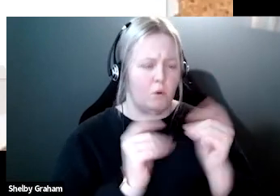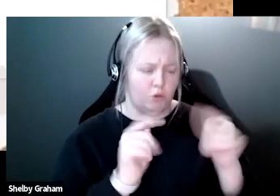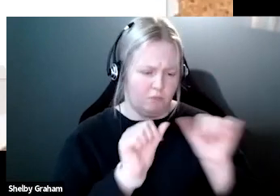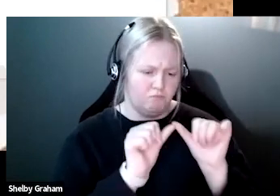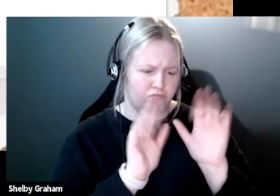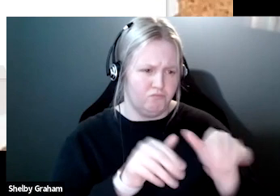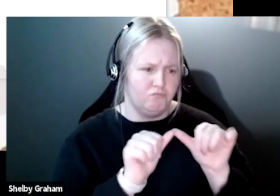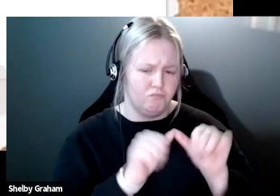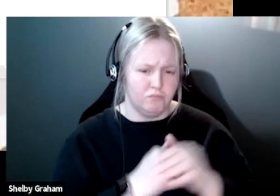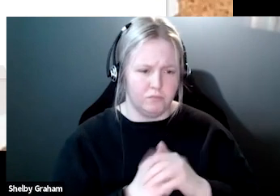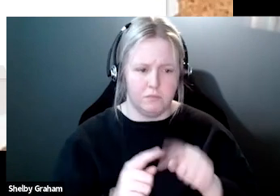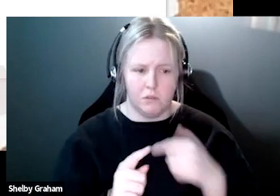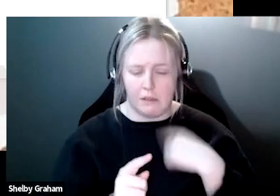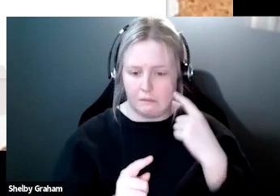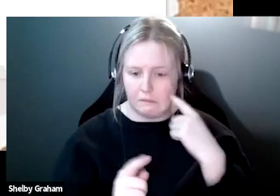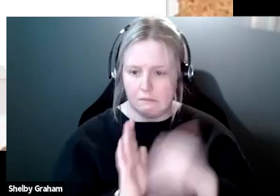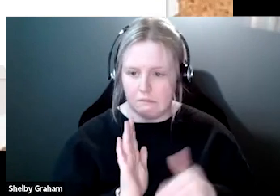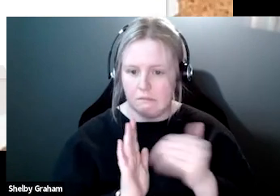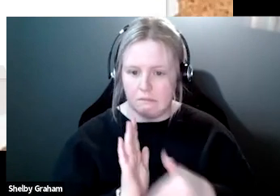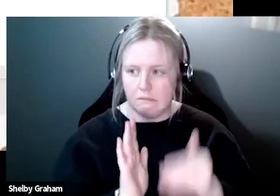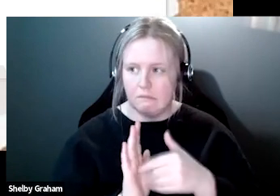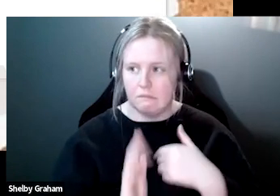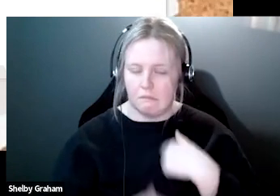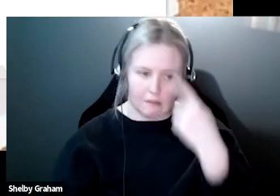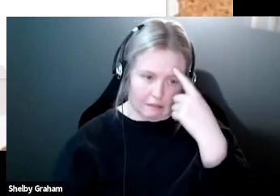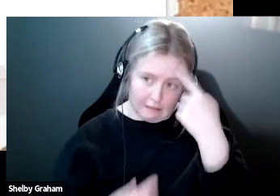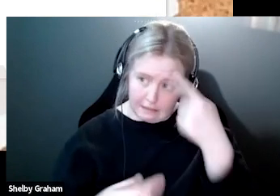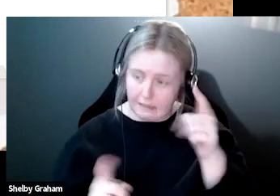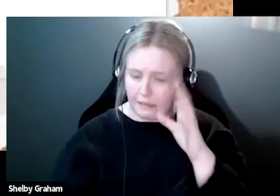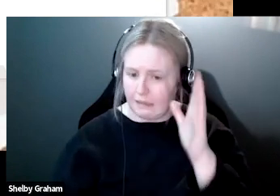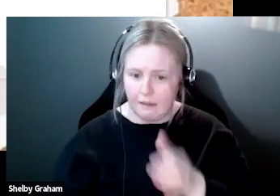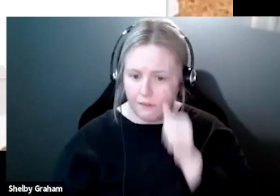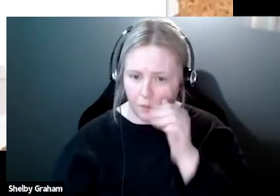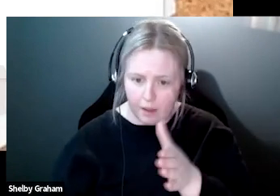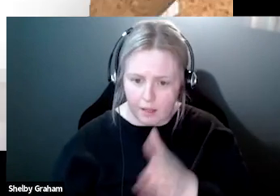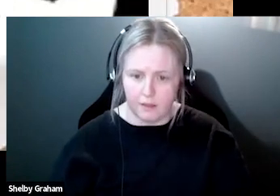Hearing it so often, I came to believe I would never amount to anything.